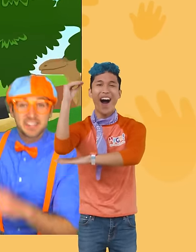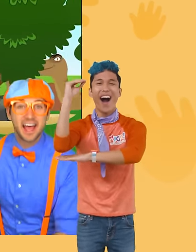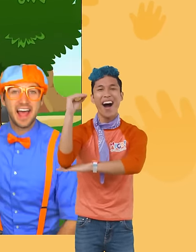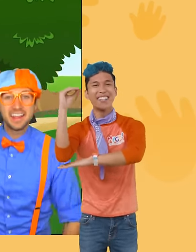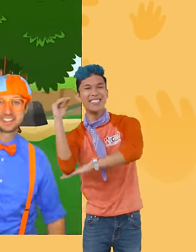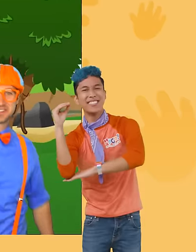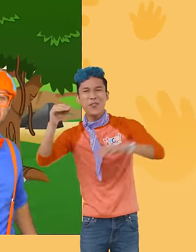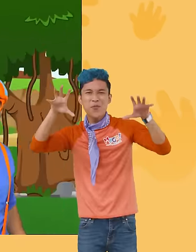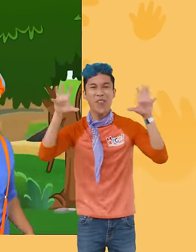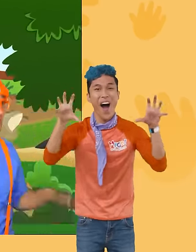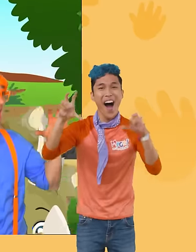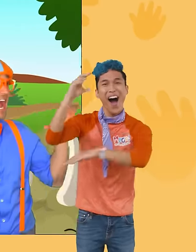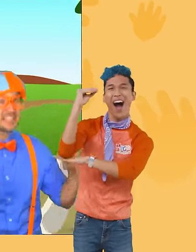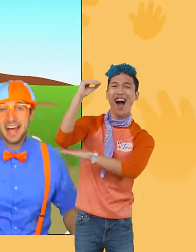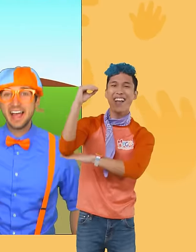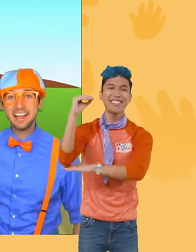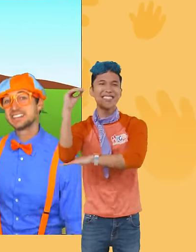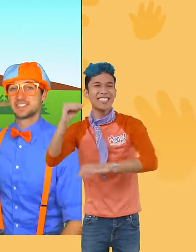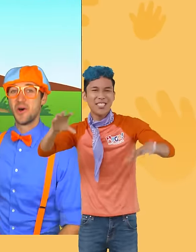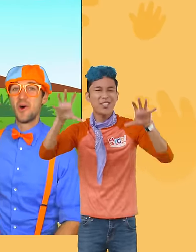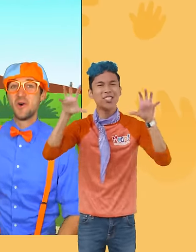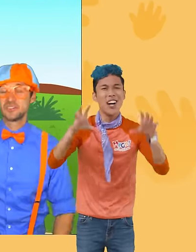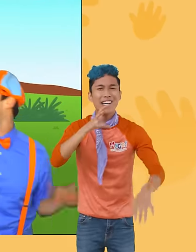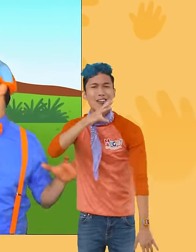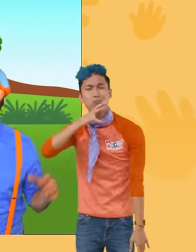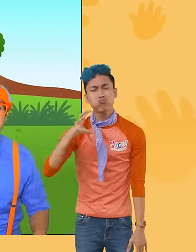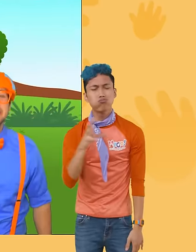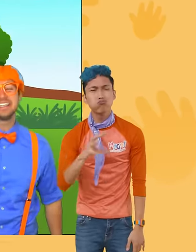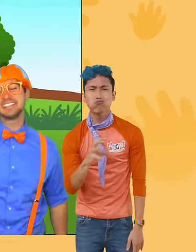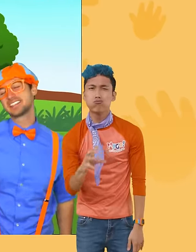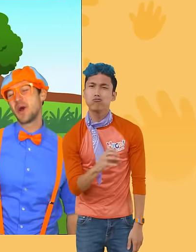roar! Dinosaur, roar! Dinosaur, roar!